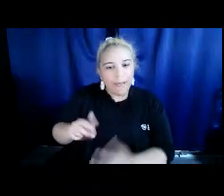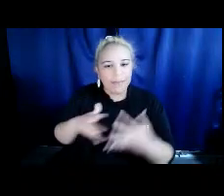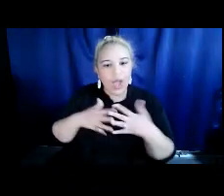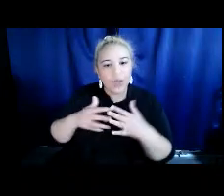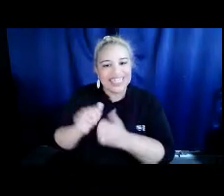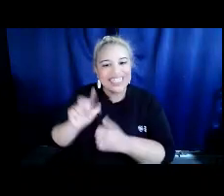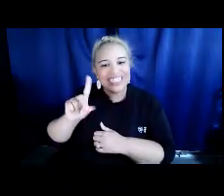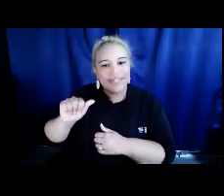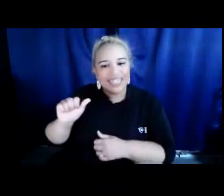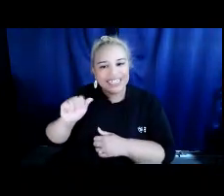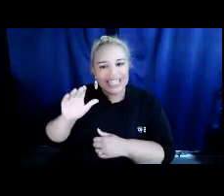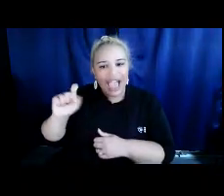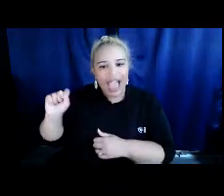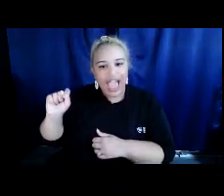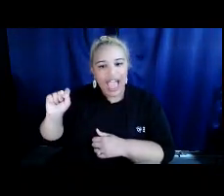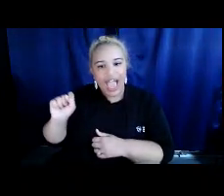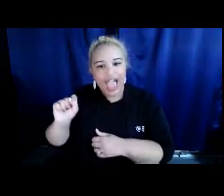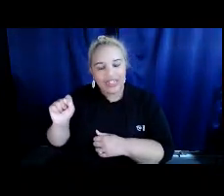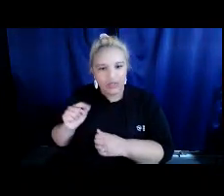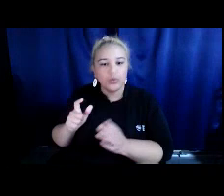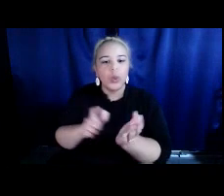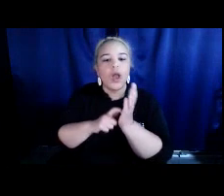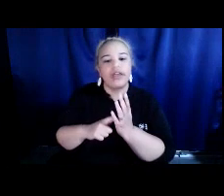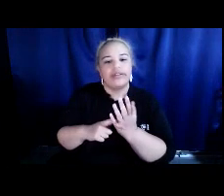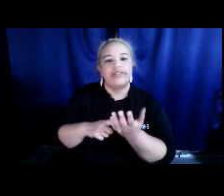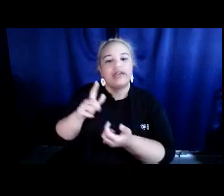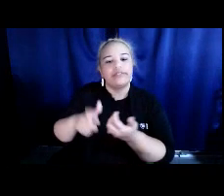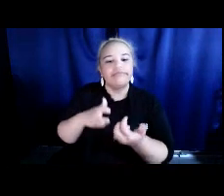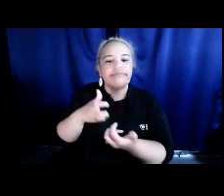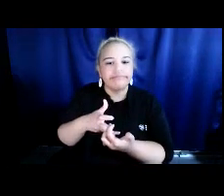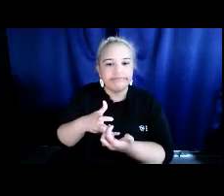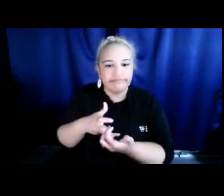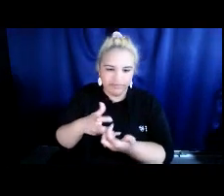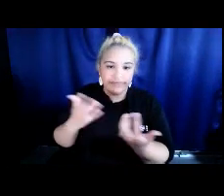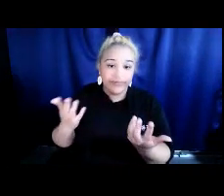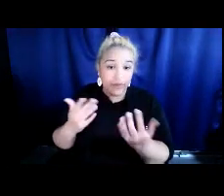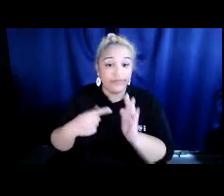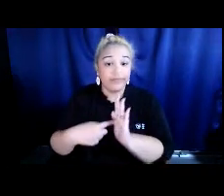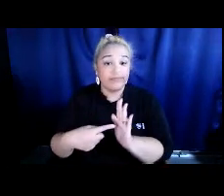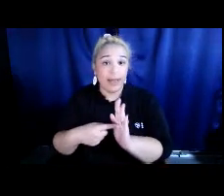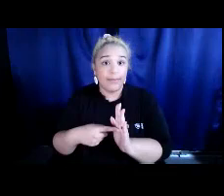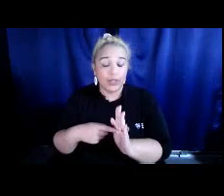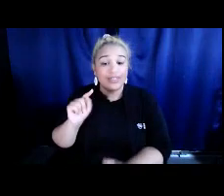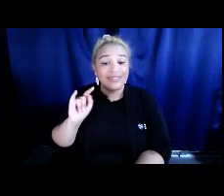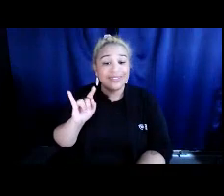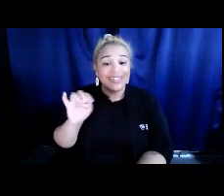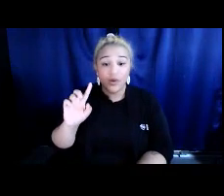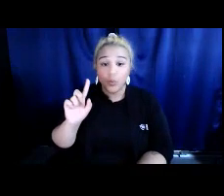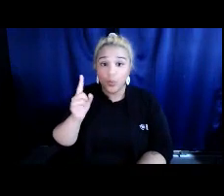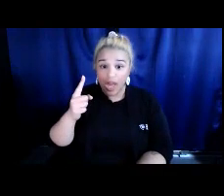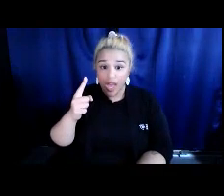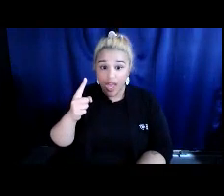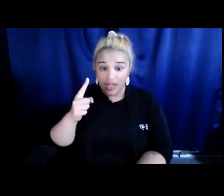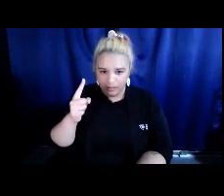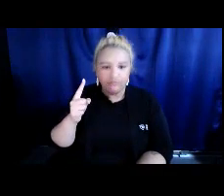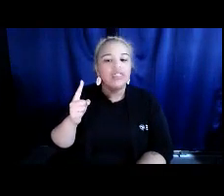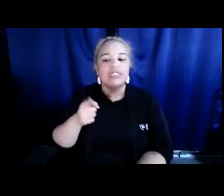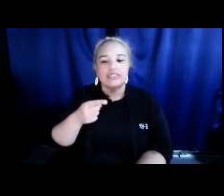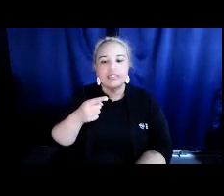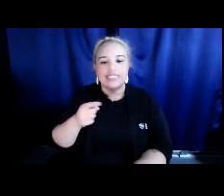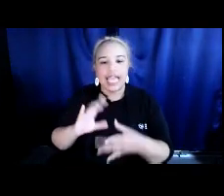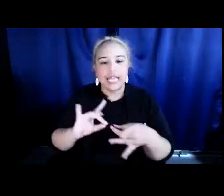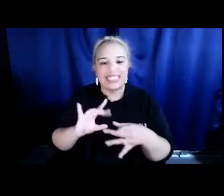reasonable accommodation to individuals with disabilities when needed. According to the Job Accommodation Network, otherwise known as JAN,